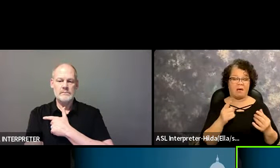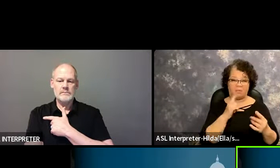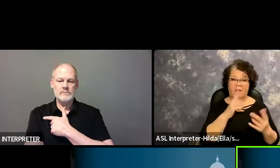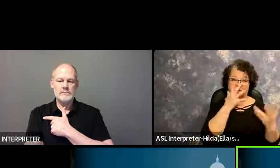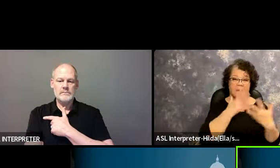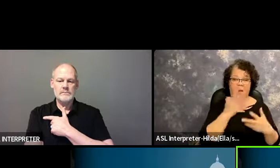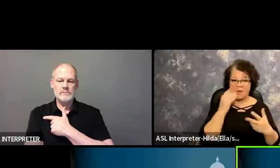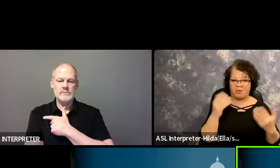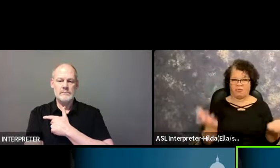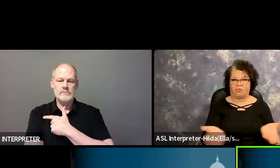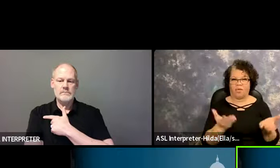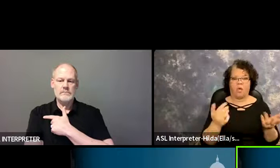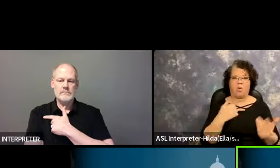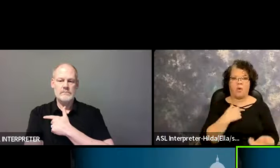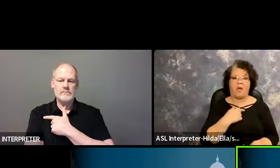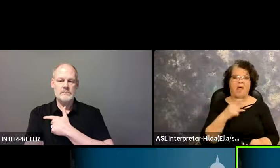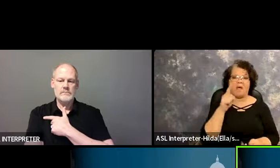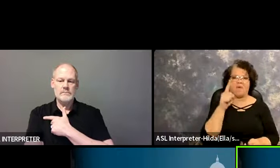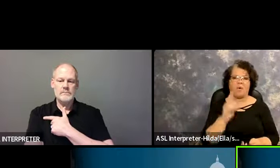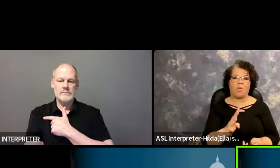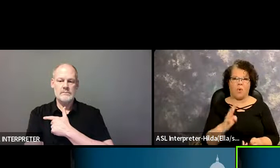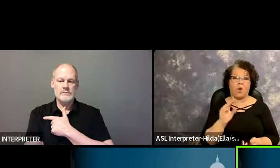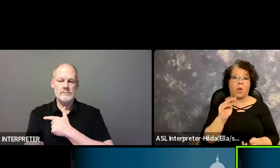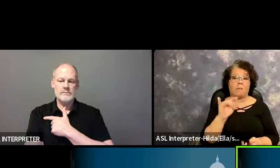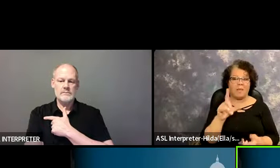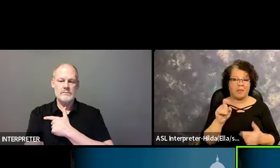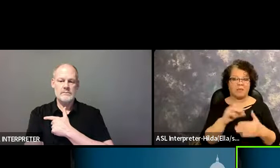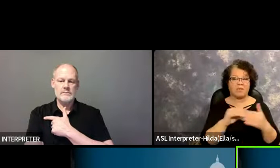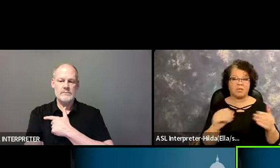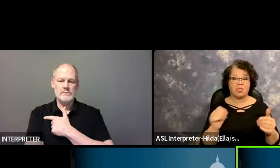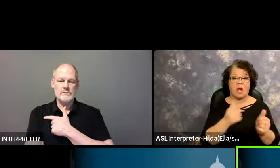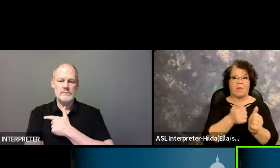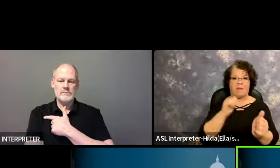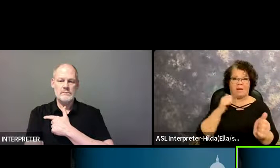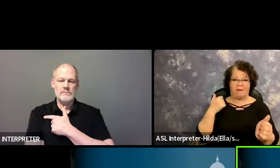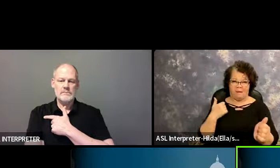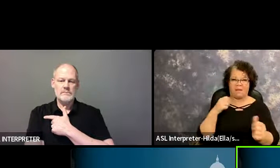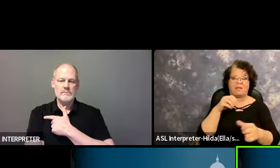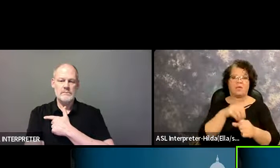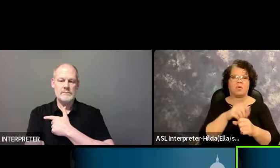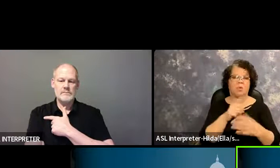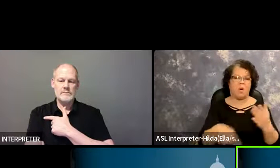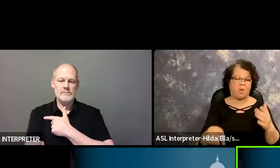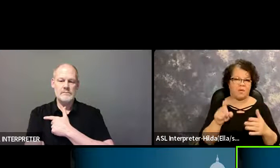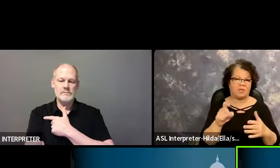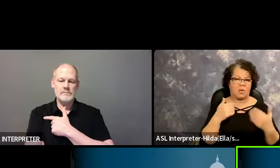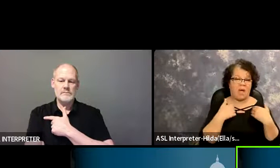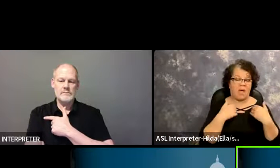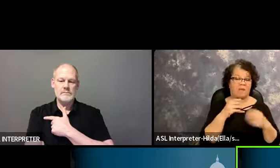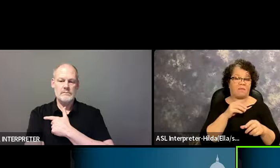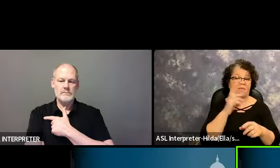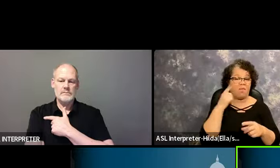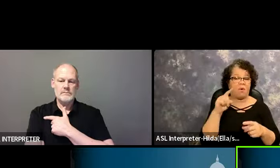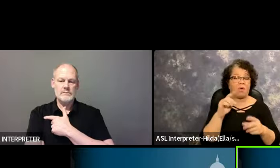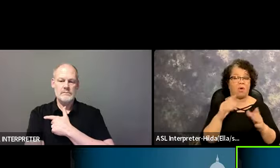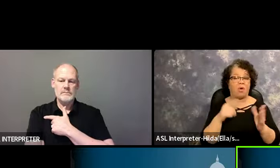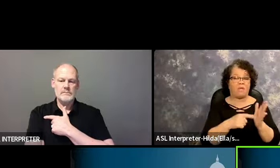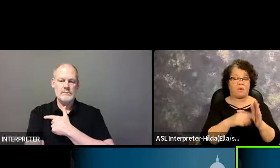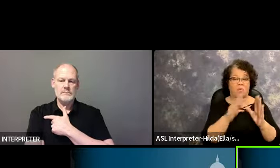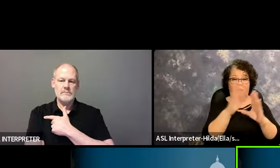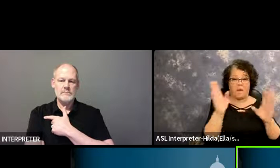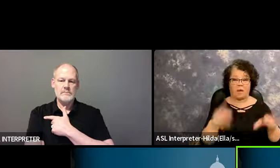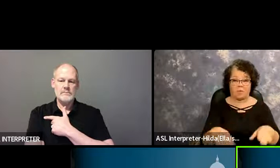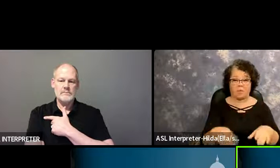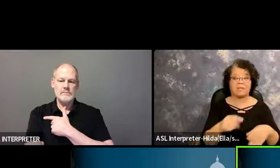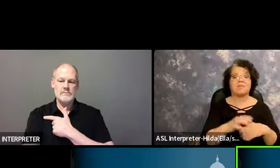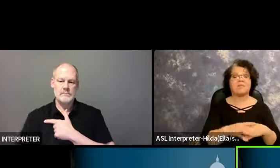have $250,000 units behind in what we need to actually have affordability. I also want to note that we just had a